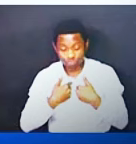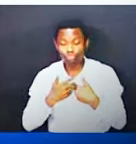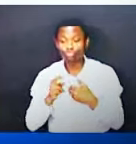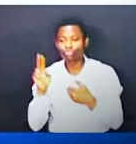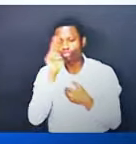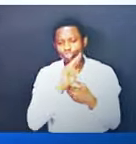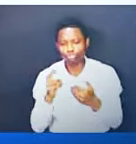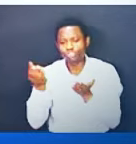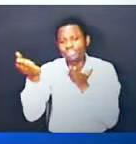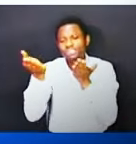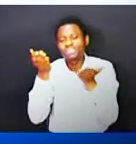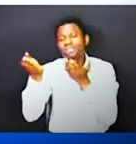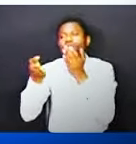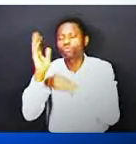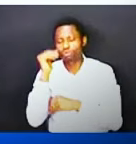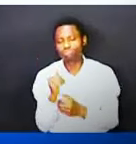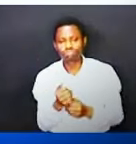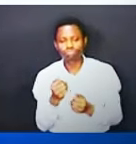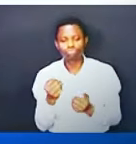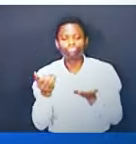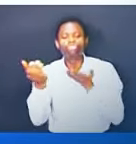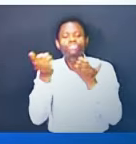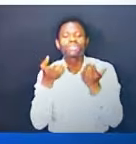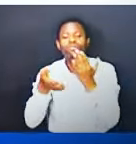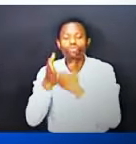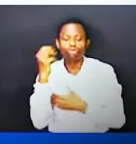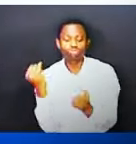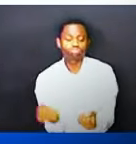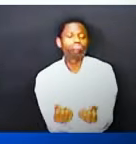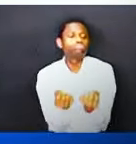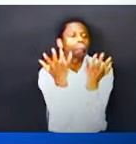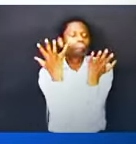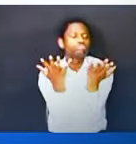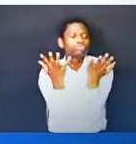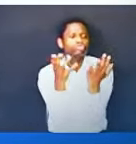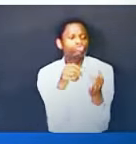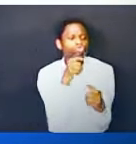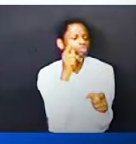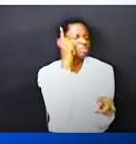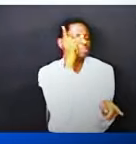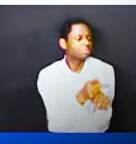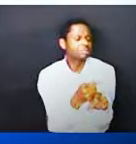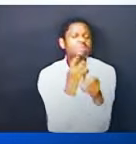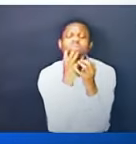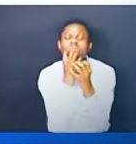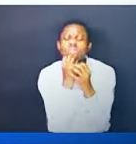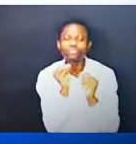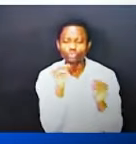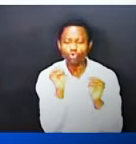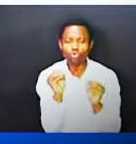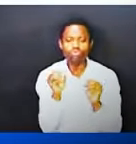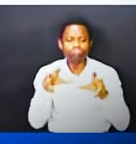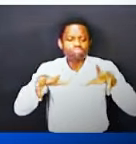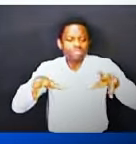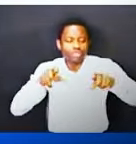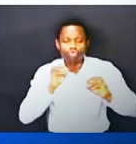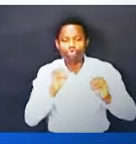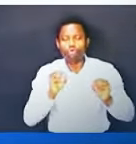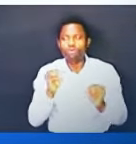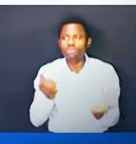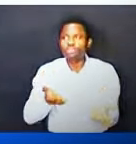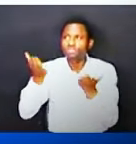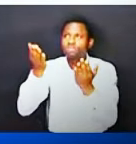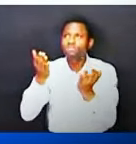God sacrificially. Ahei wo bre adomo awo achede awode ache ono odi etuho ache na ede som